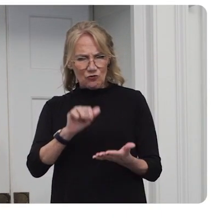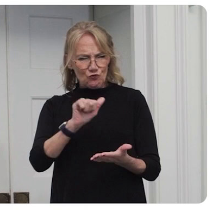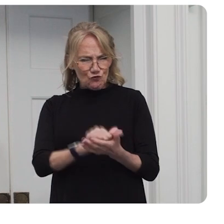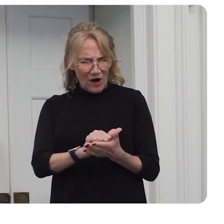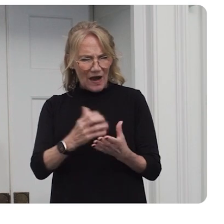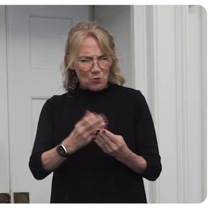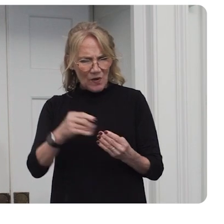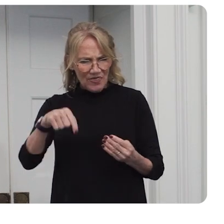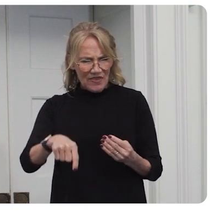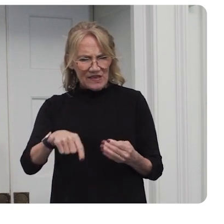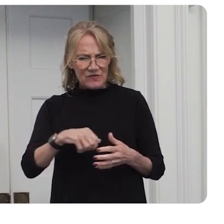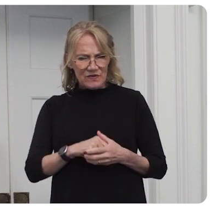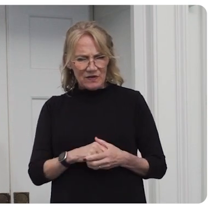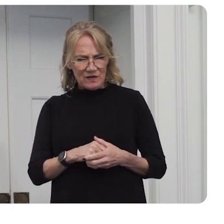this.